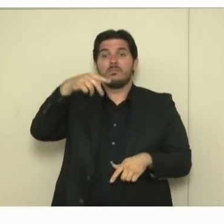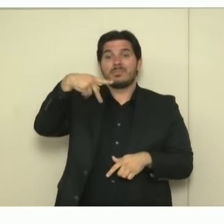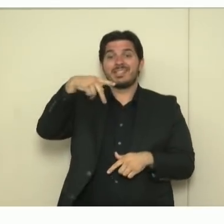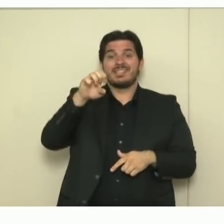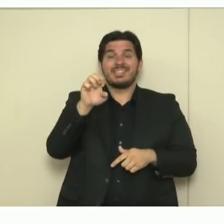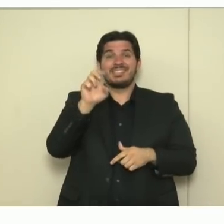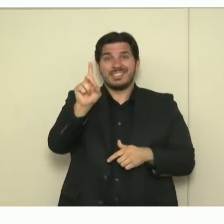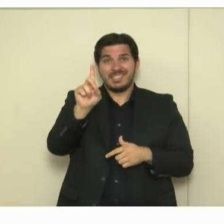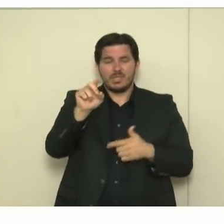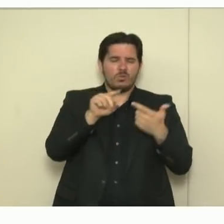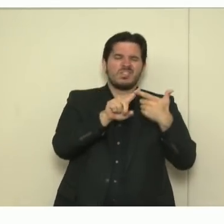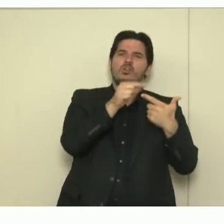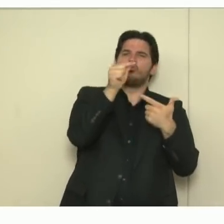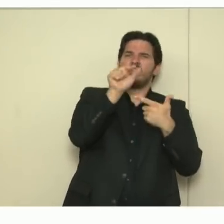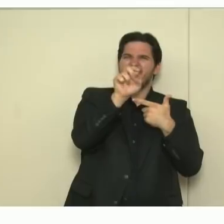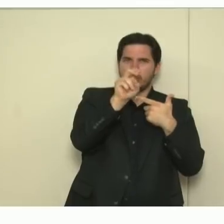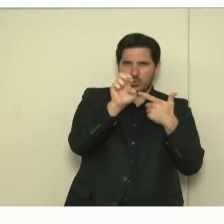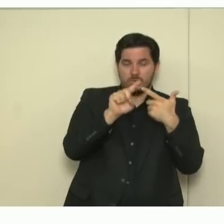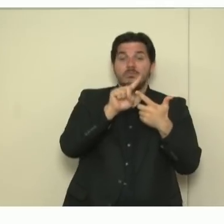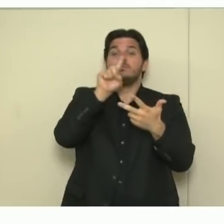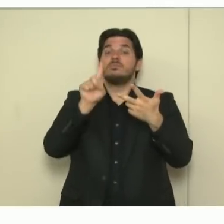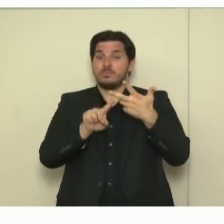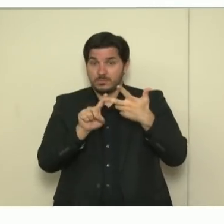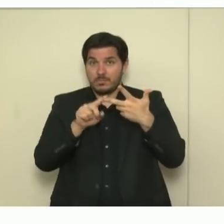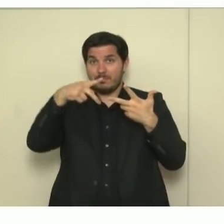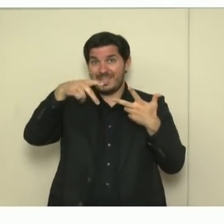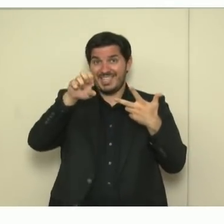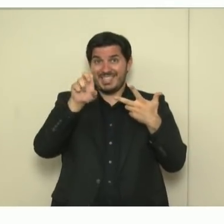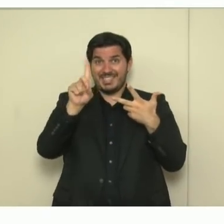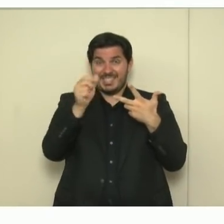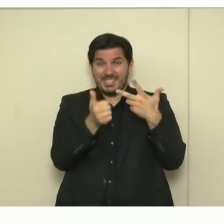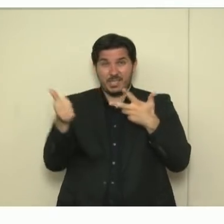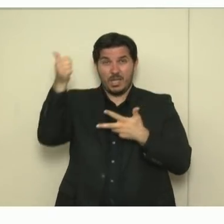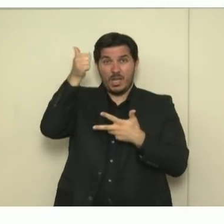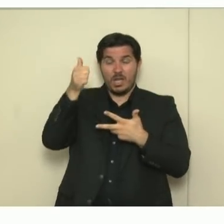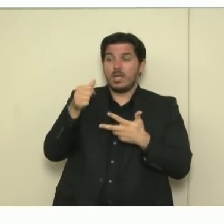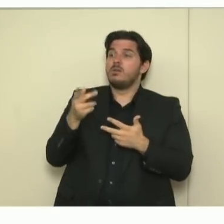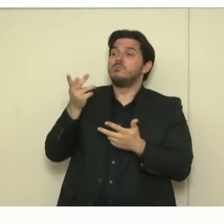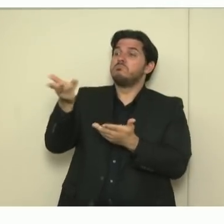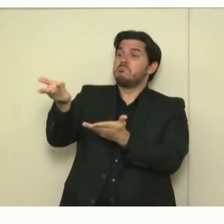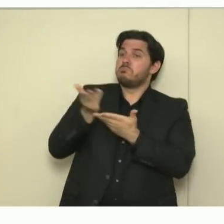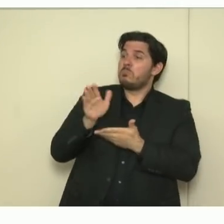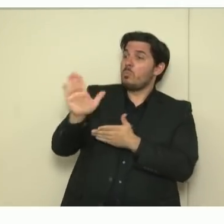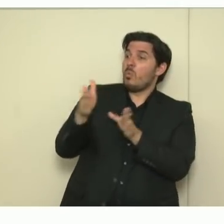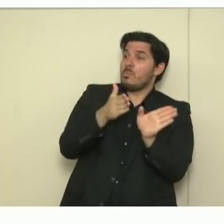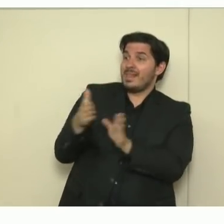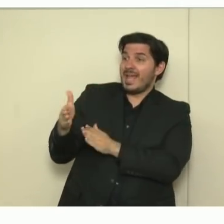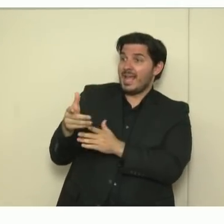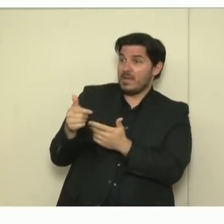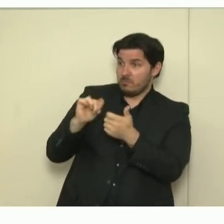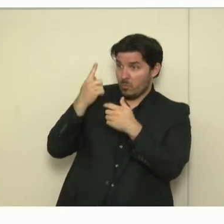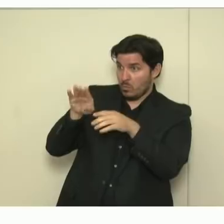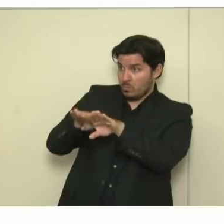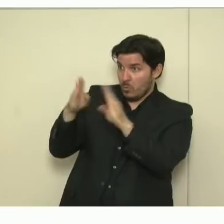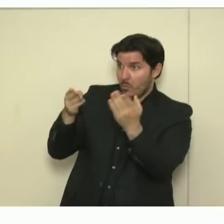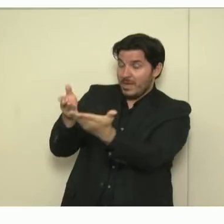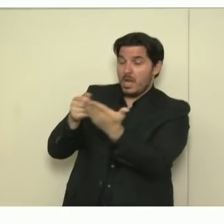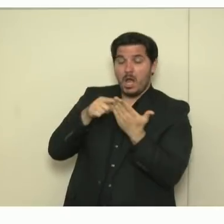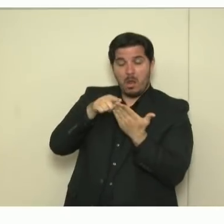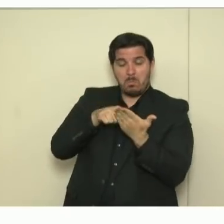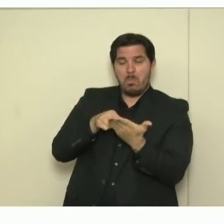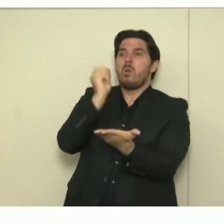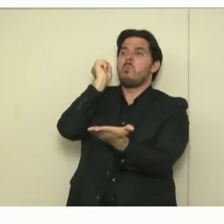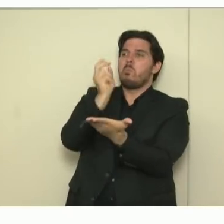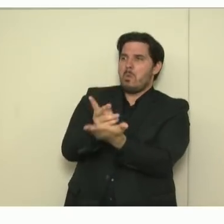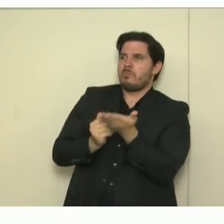the instructional, socio-emotional, and family engagement and communication aspects of the reentry process. And finally, that the district or